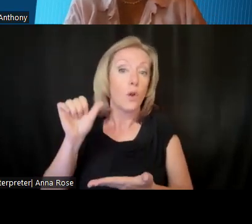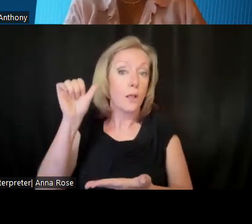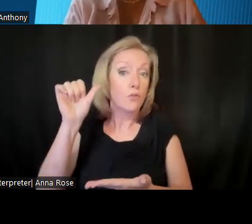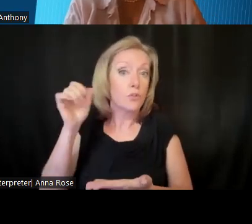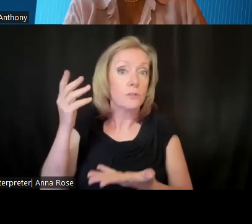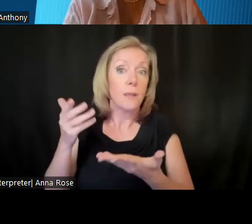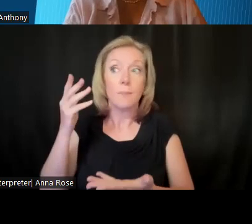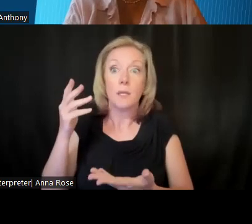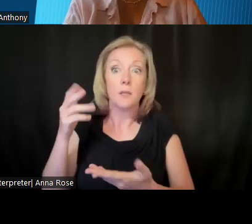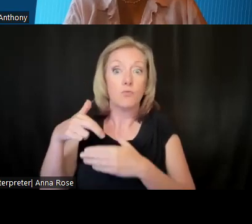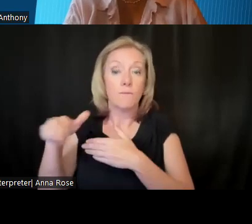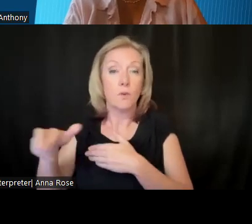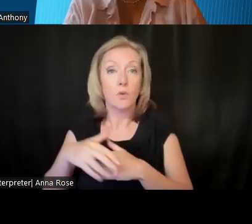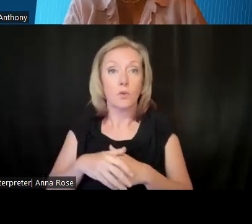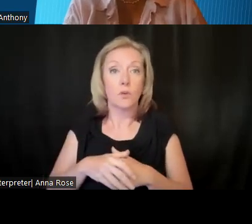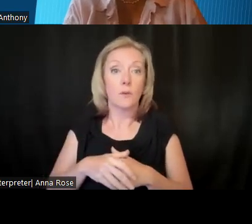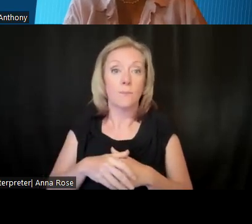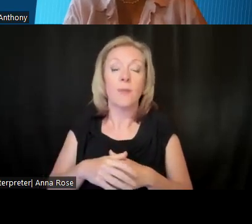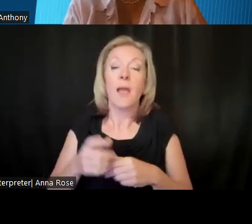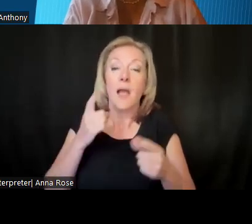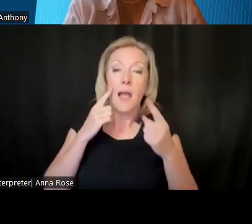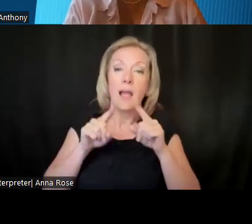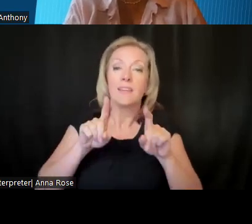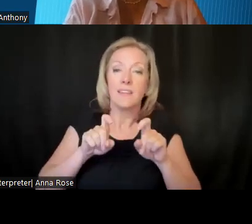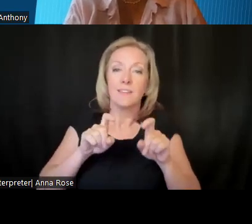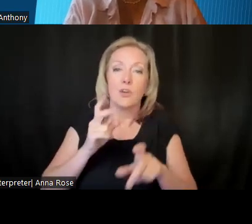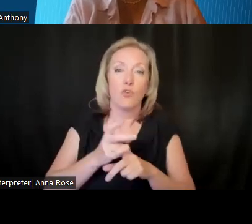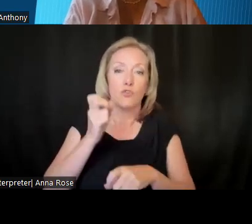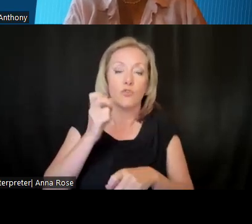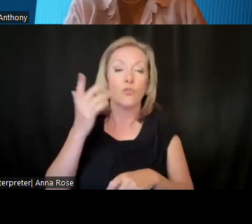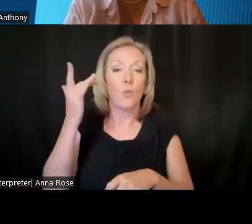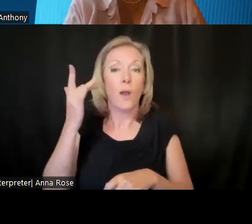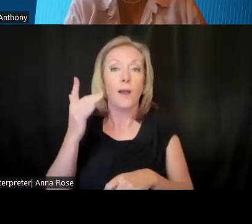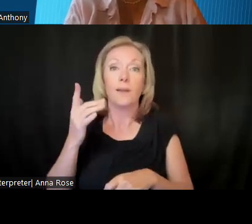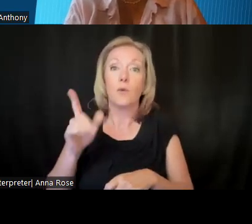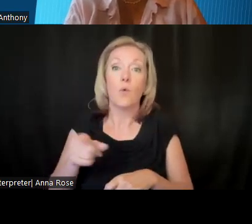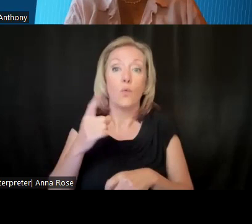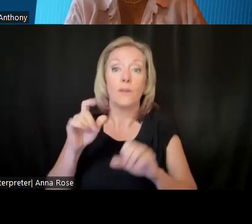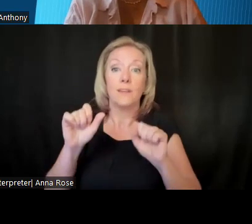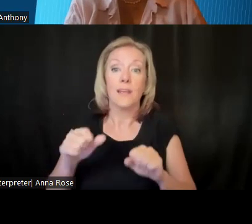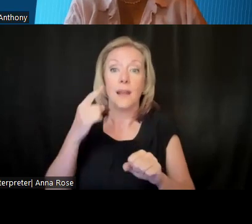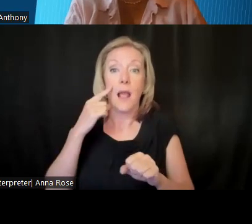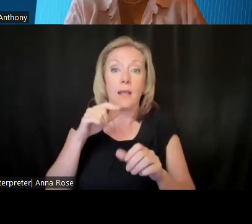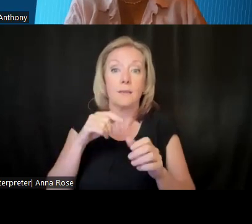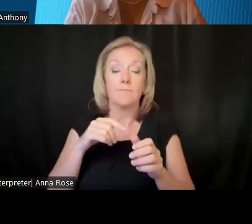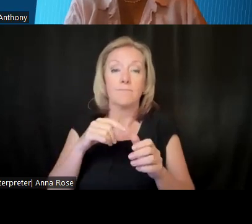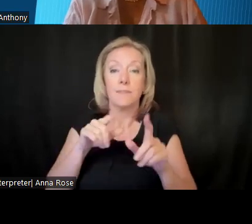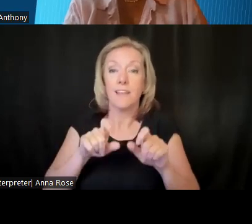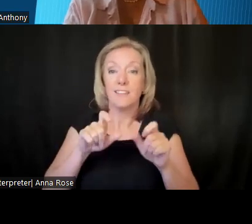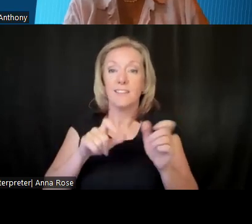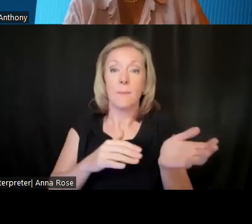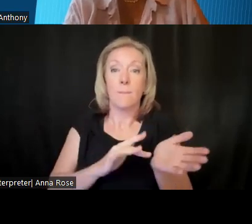really easy. It's harder with eye exams because the only person that can really do an eye exam will be a medical